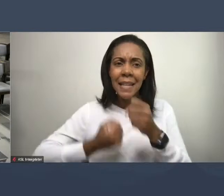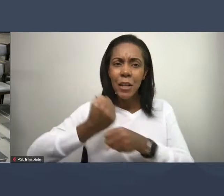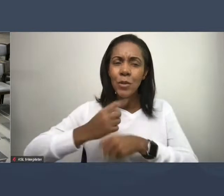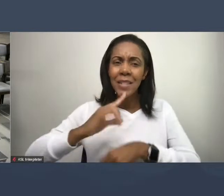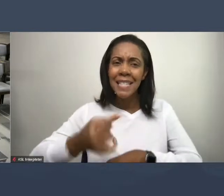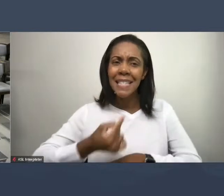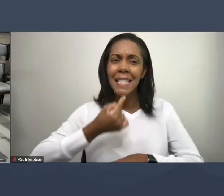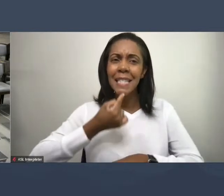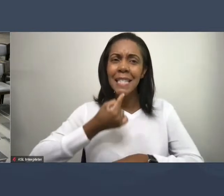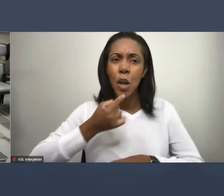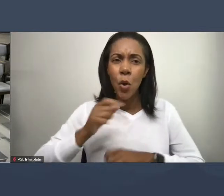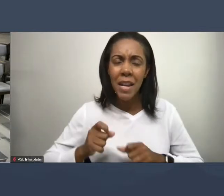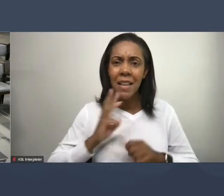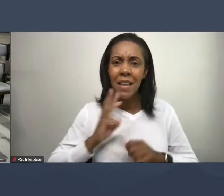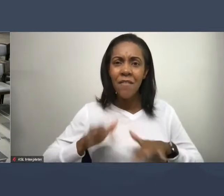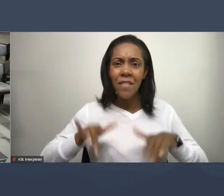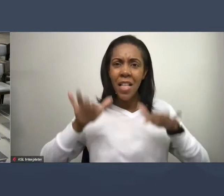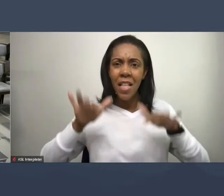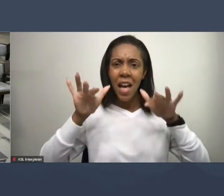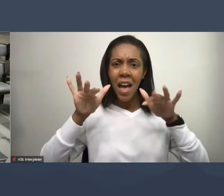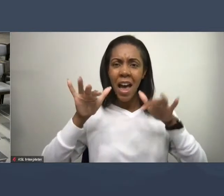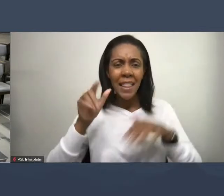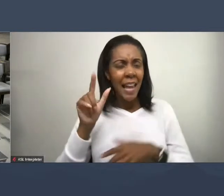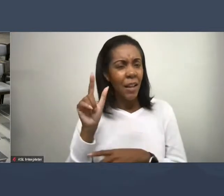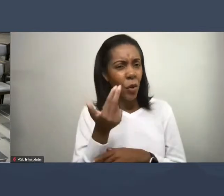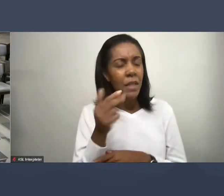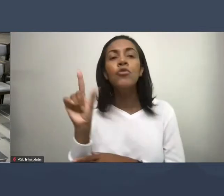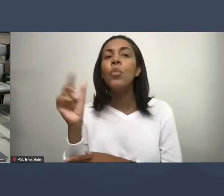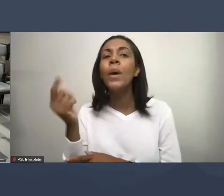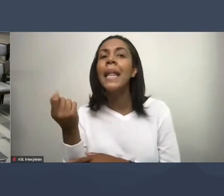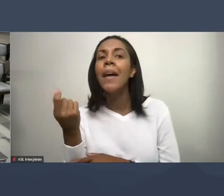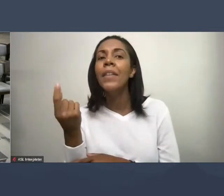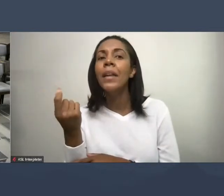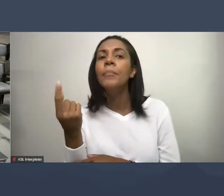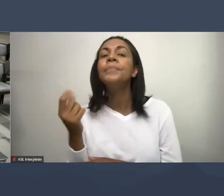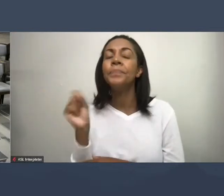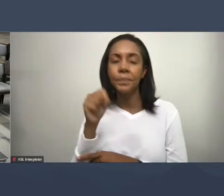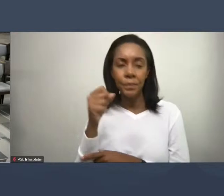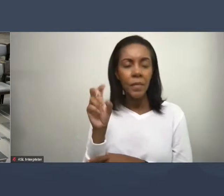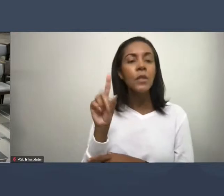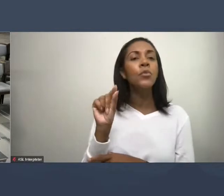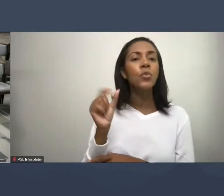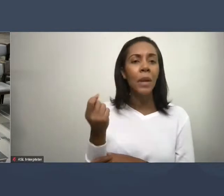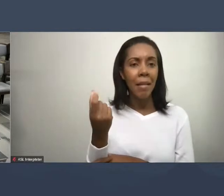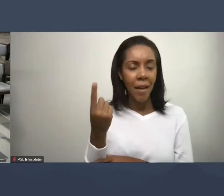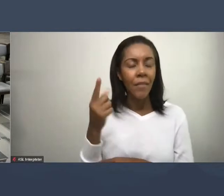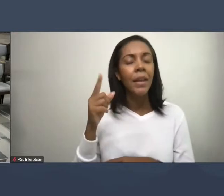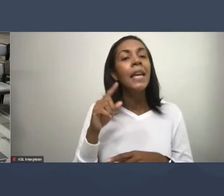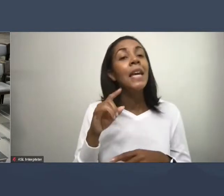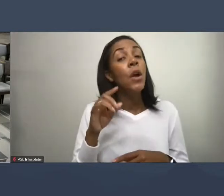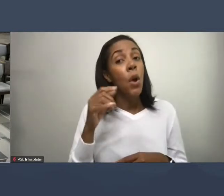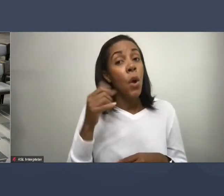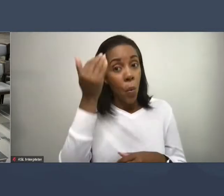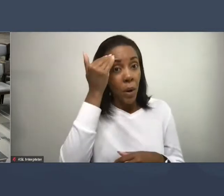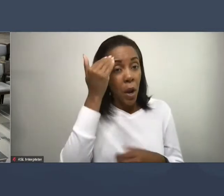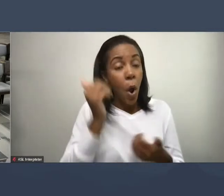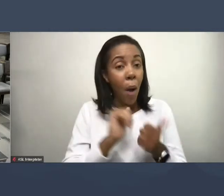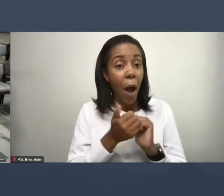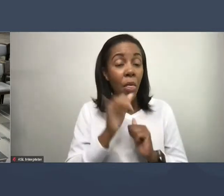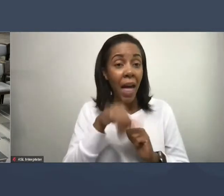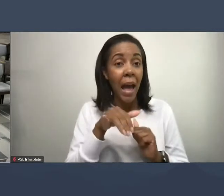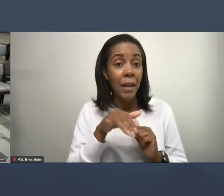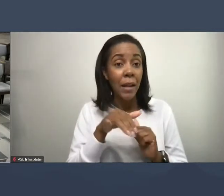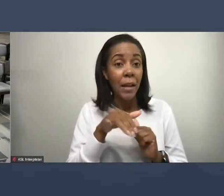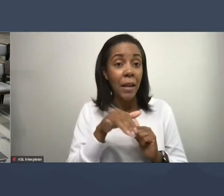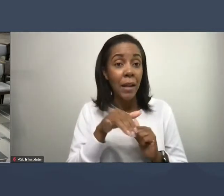maybe 2011, thank you. I couldn't remember. And so we know how that performed based on that. So there's